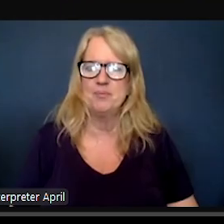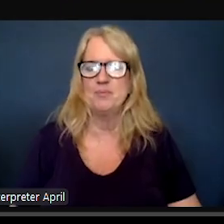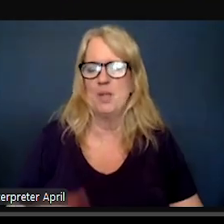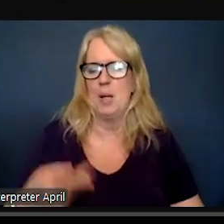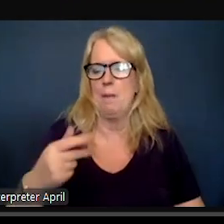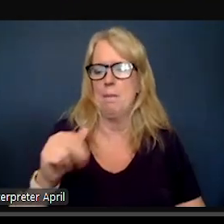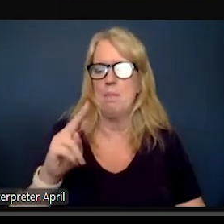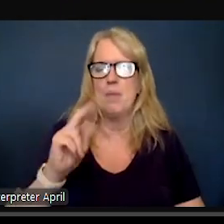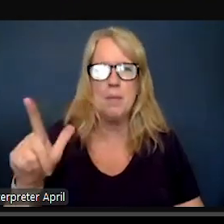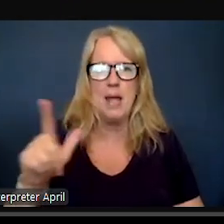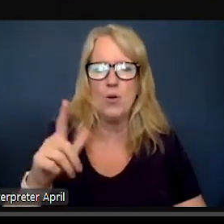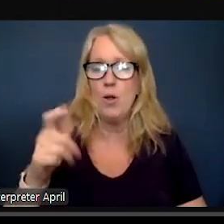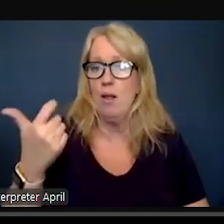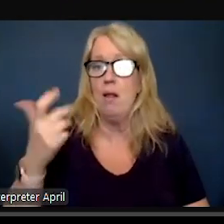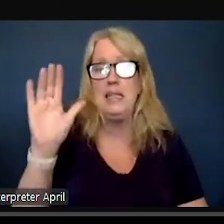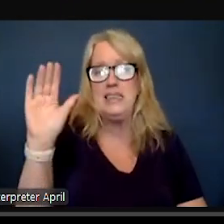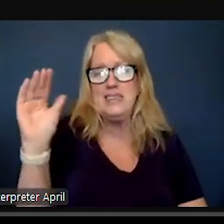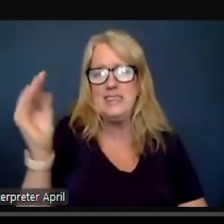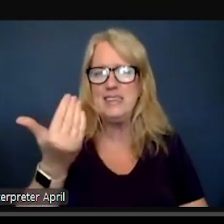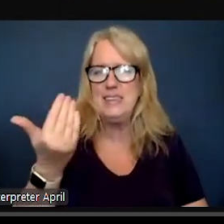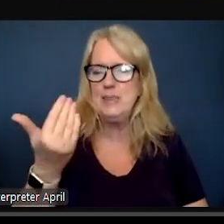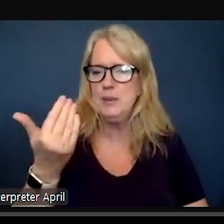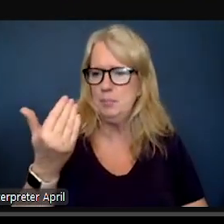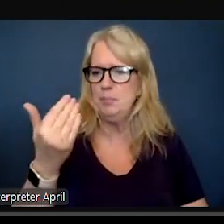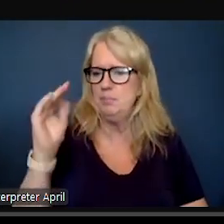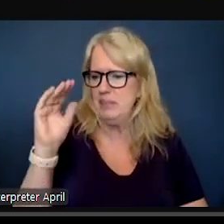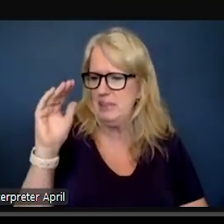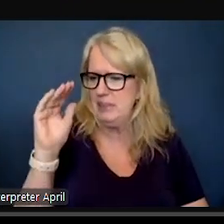panel seemed to have that kind of same